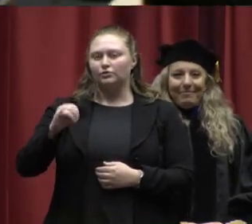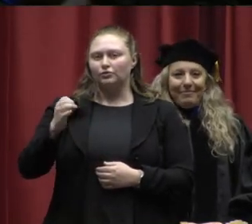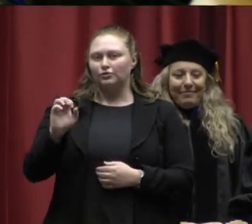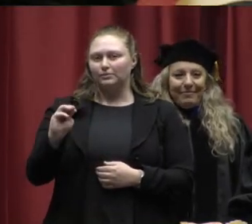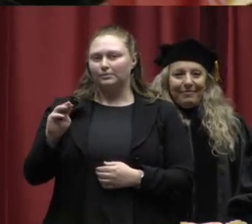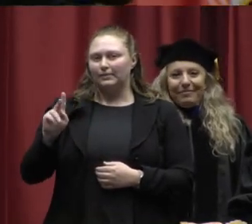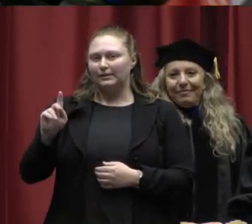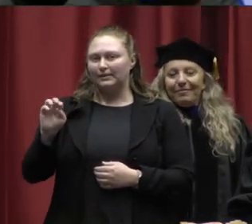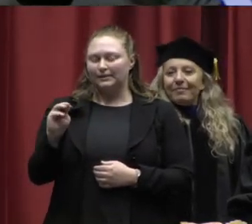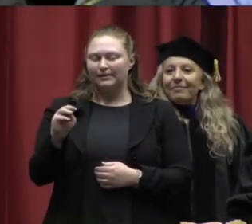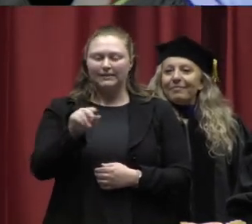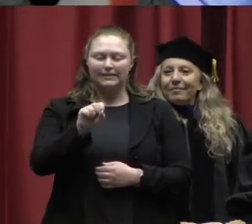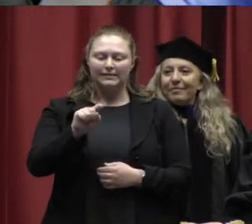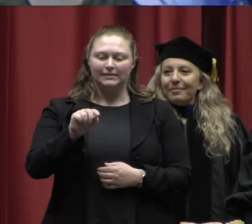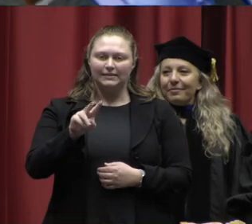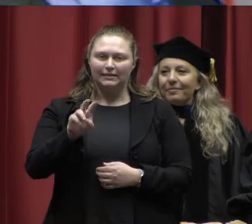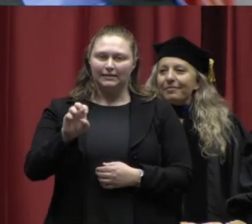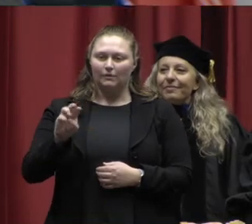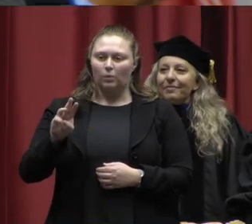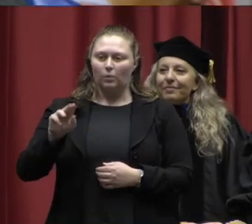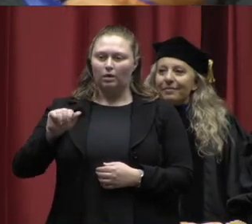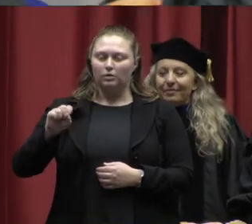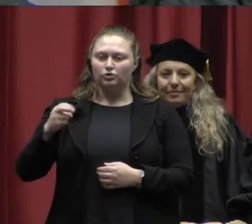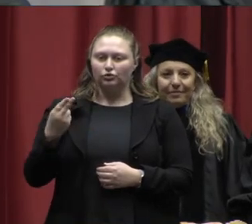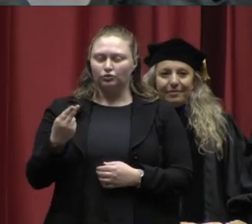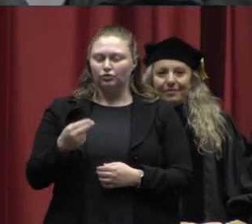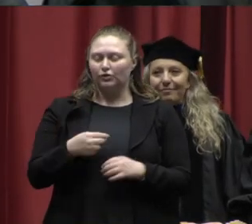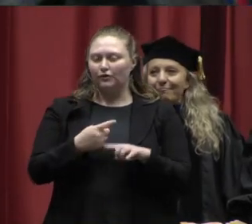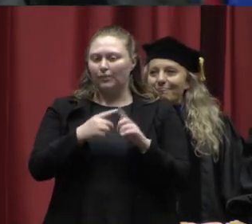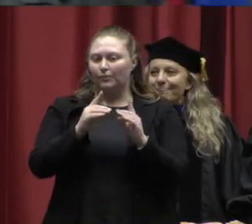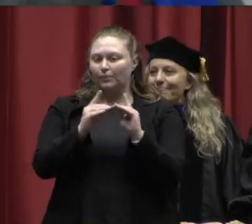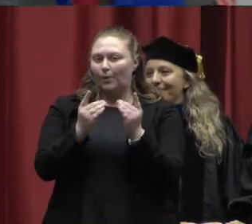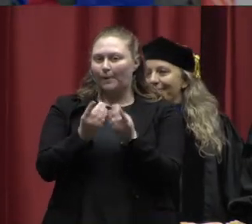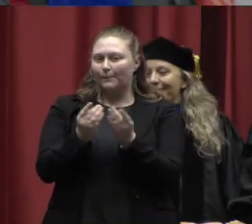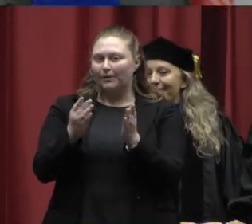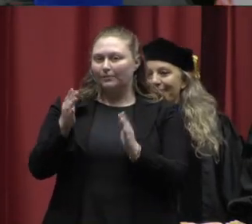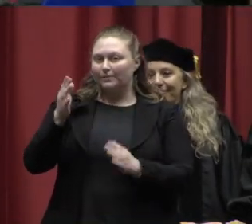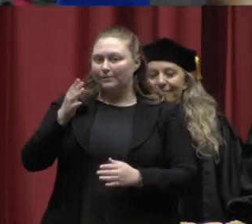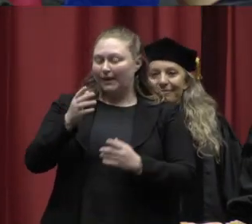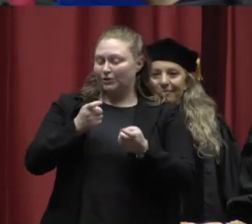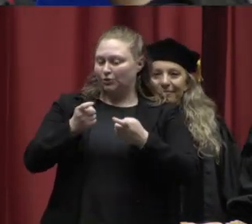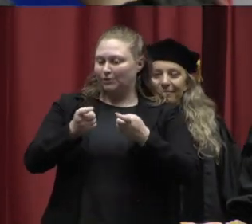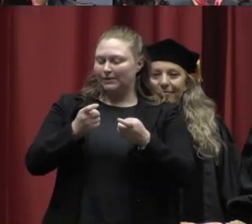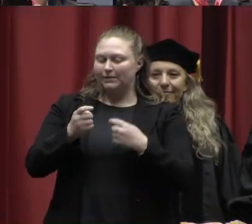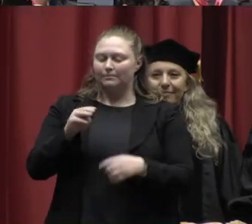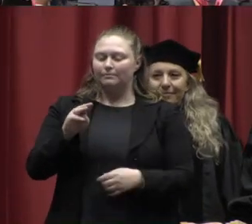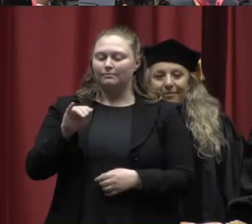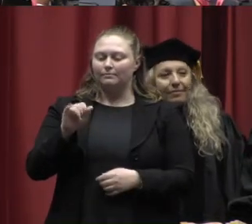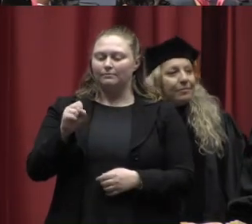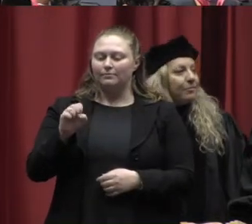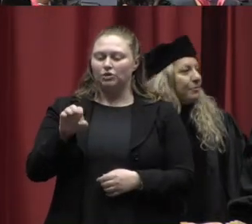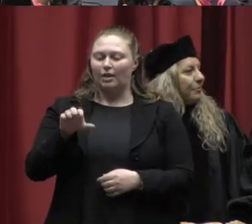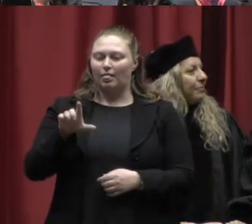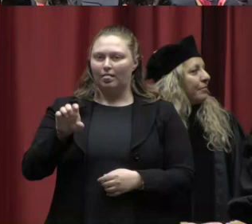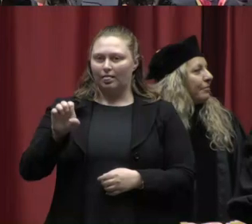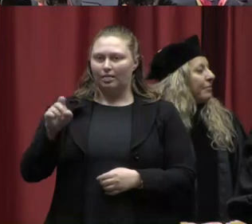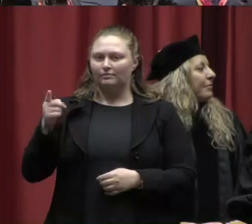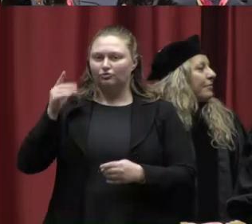Steve Walsh. From the Department of Management, Michelle Arthur,